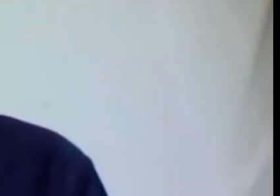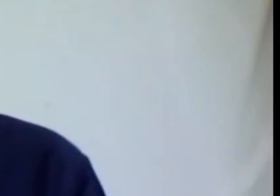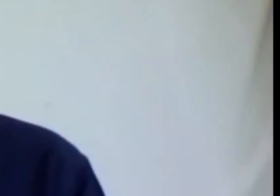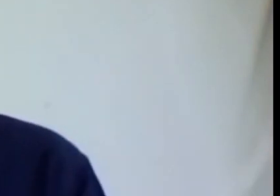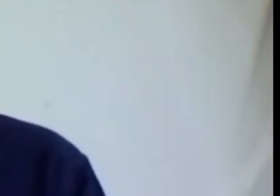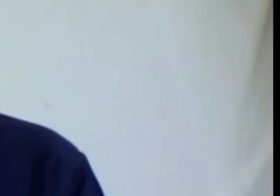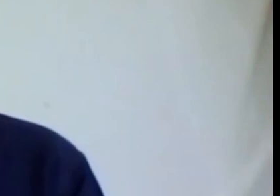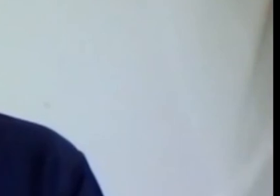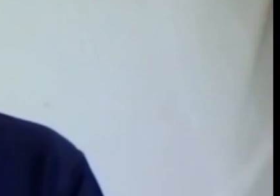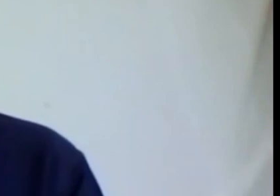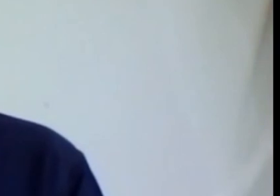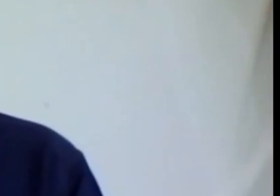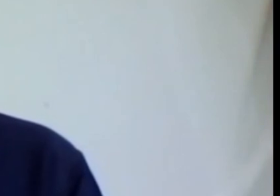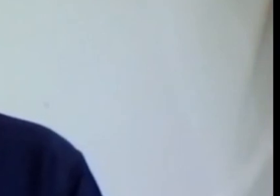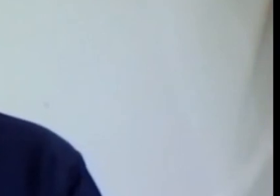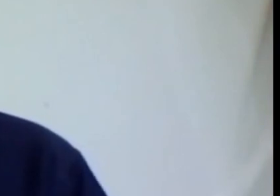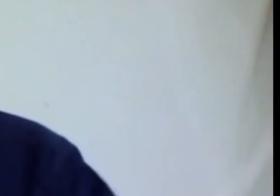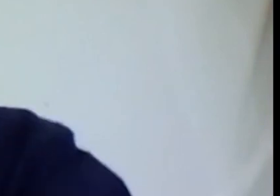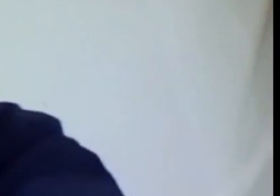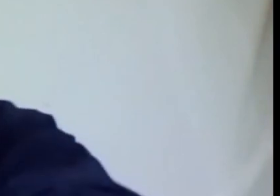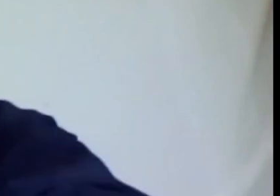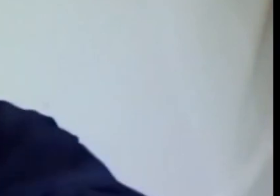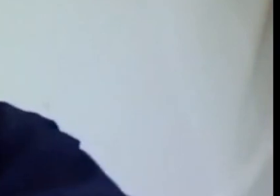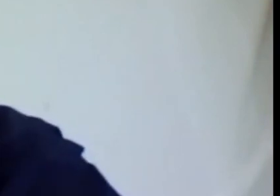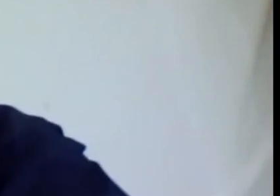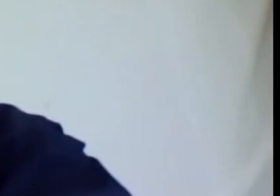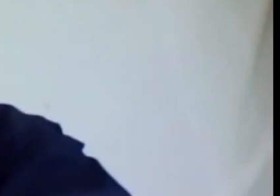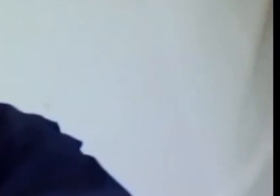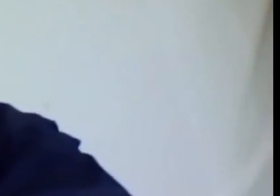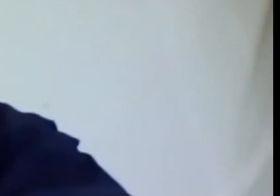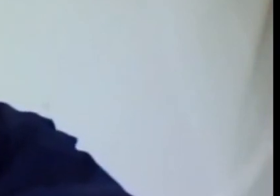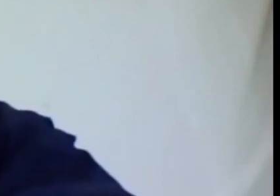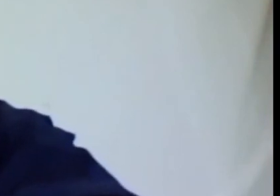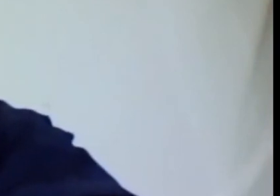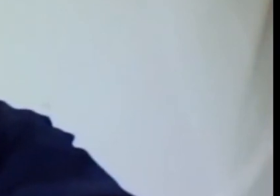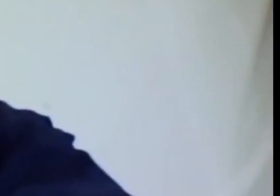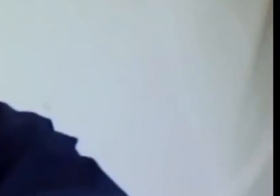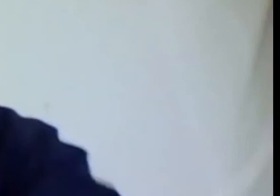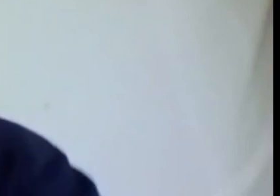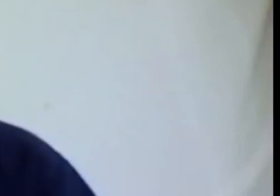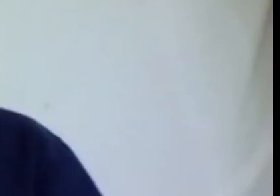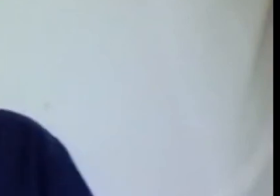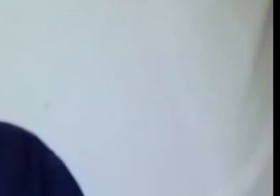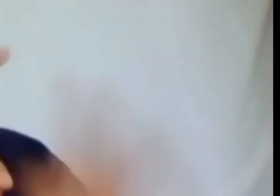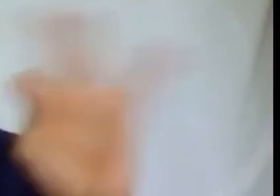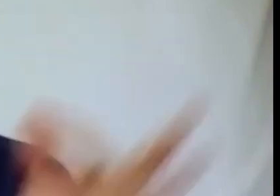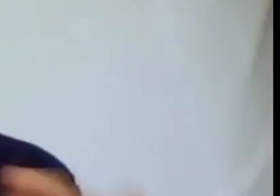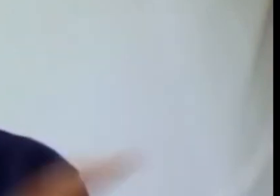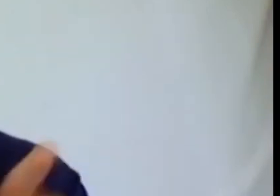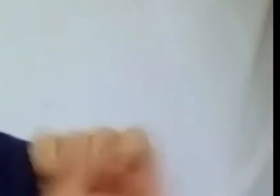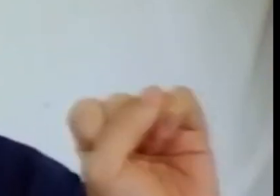Family. Is the what? Is you. Yes, Rance is saying subject. you. Yeah, you family, the